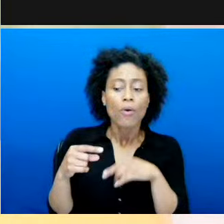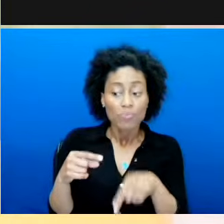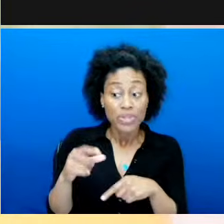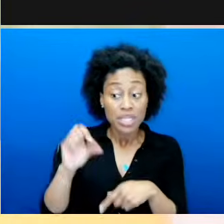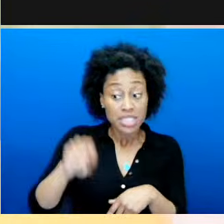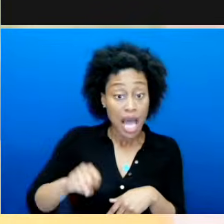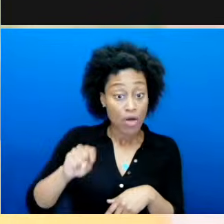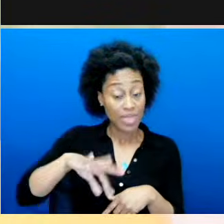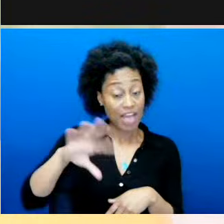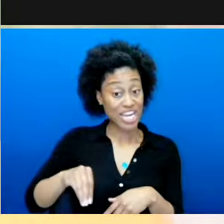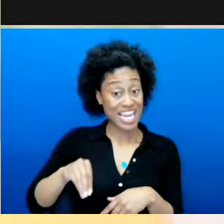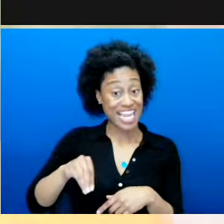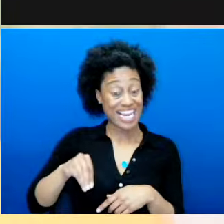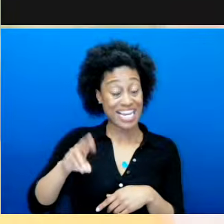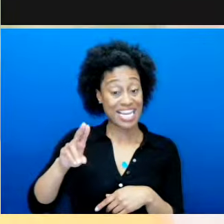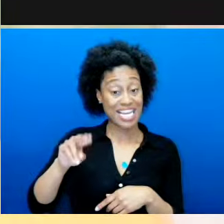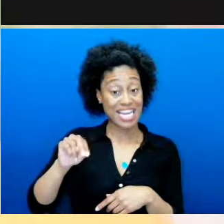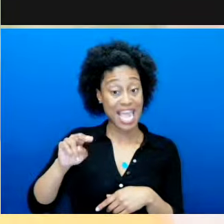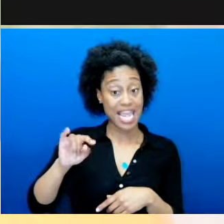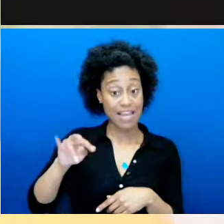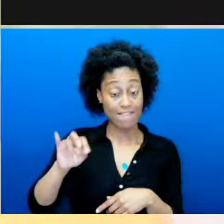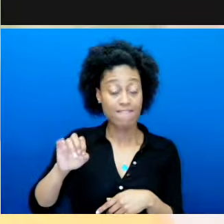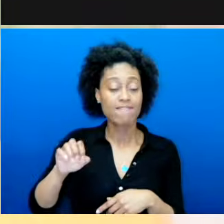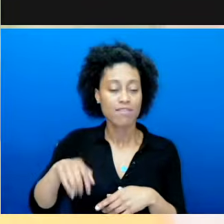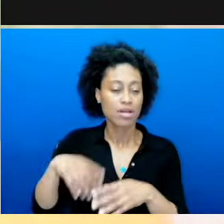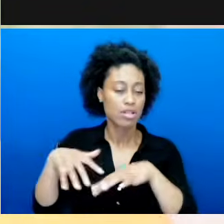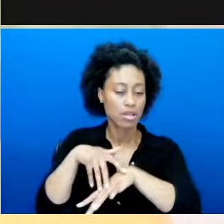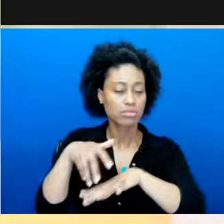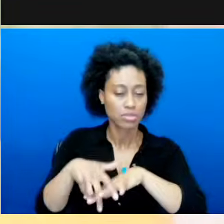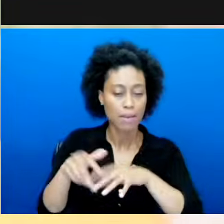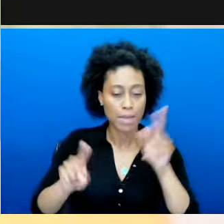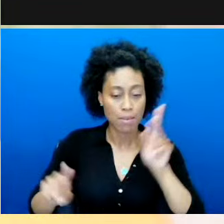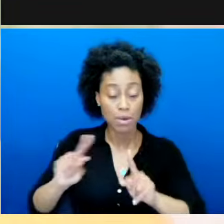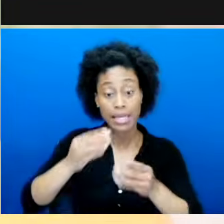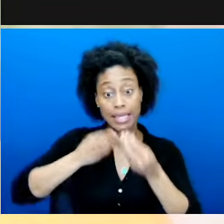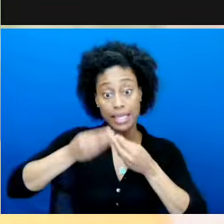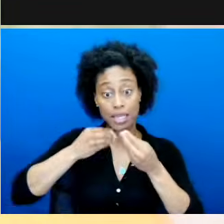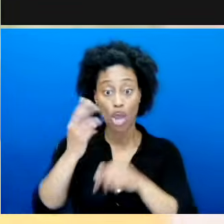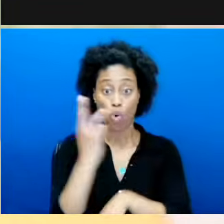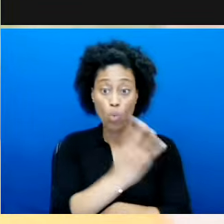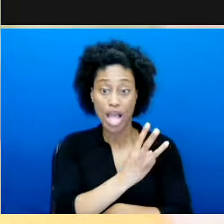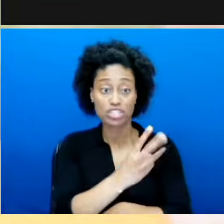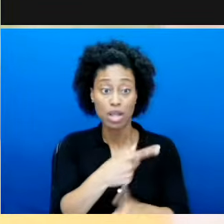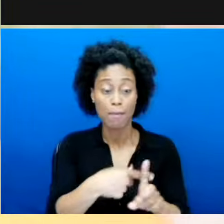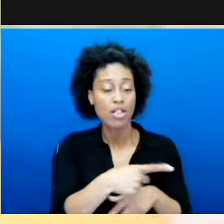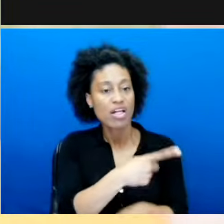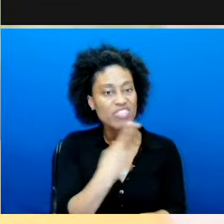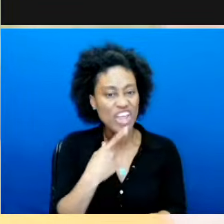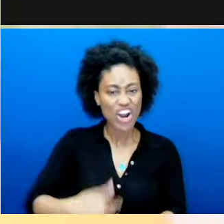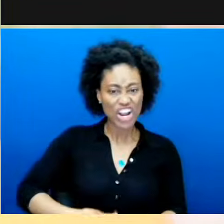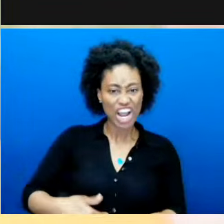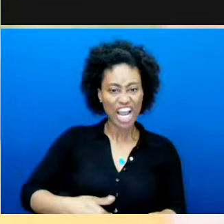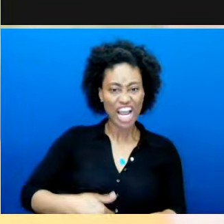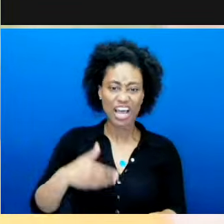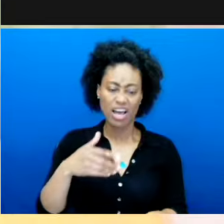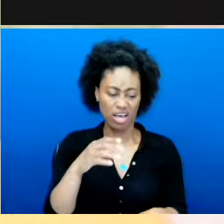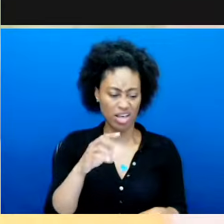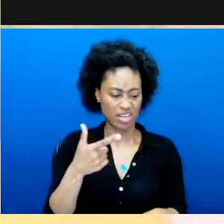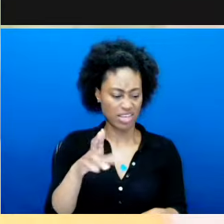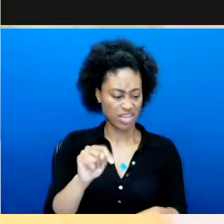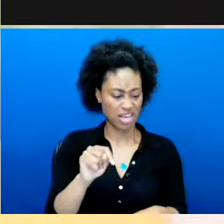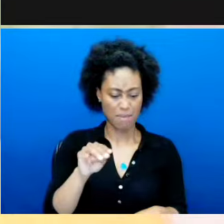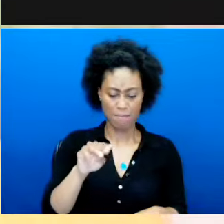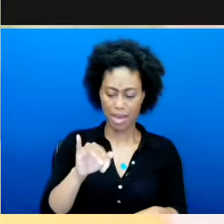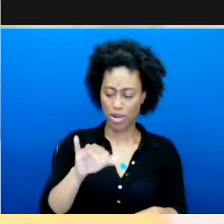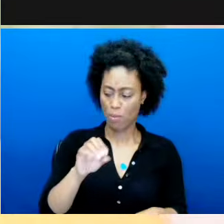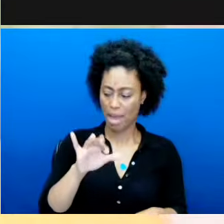African natives started eating a Western diet, within 1 month, their gut microbiome completely changed and they started